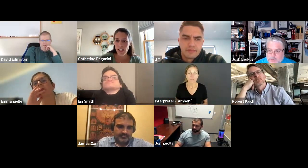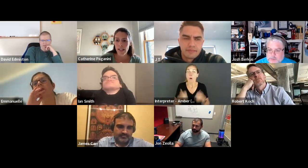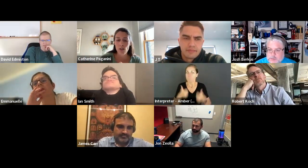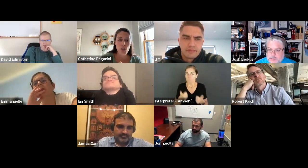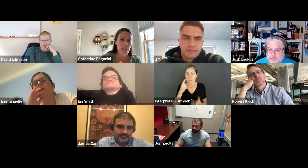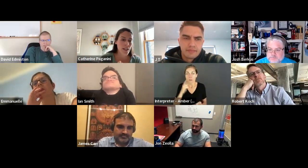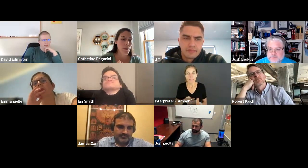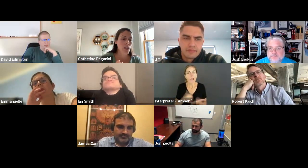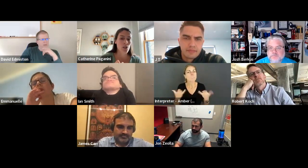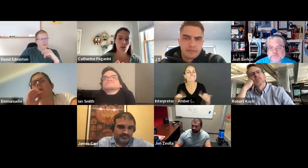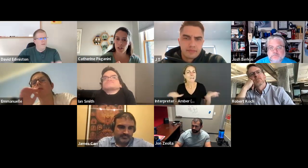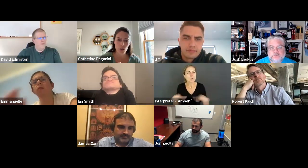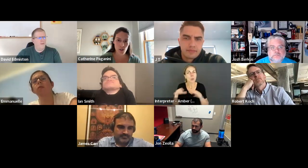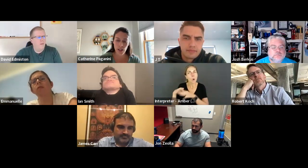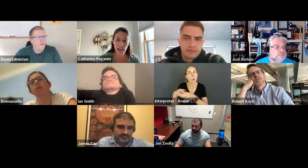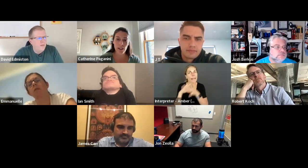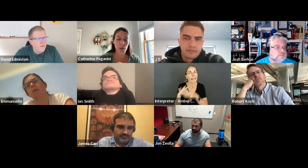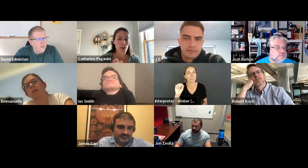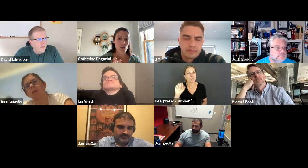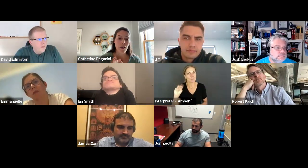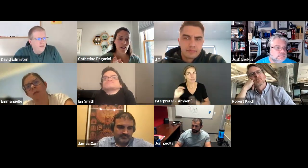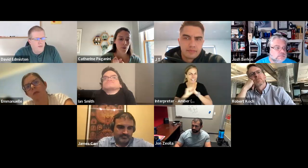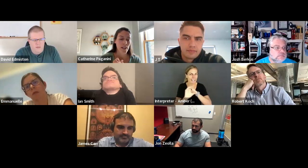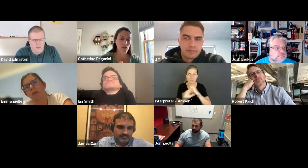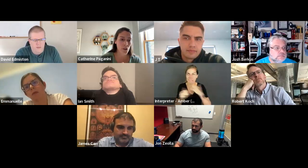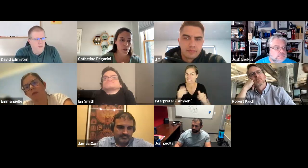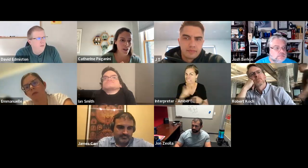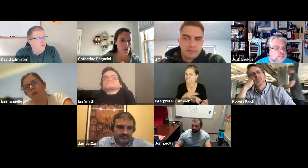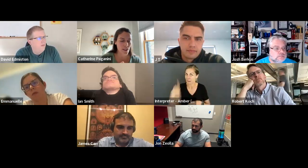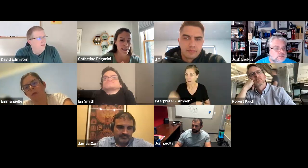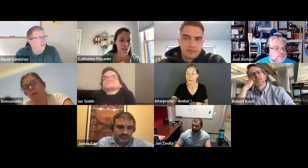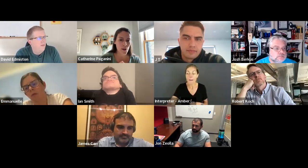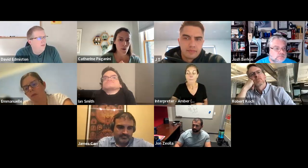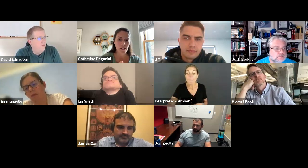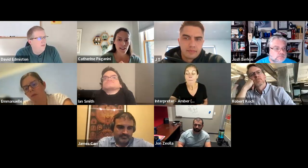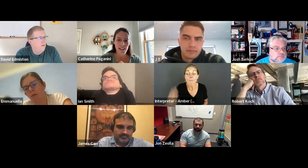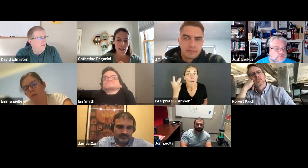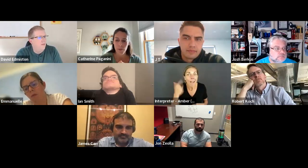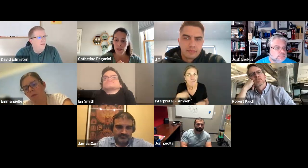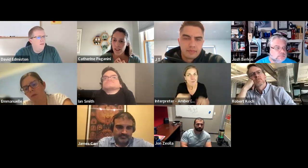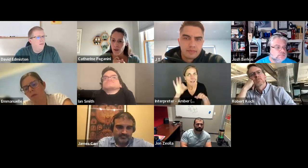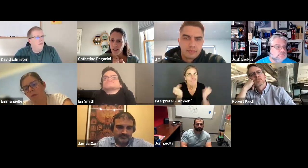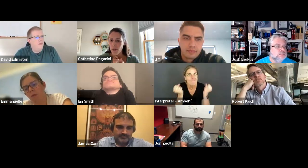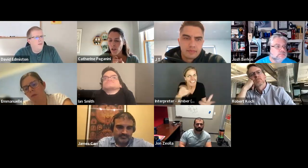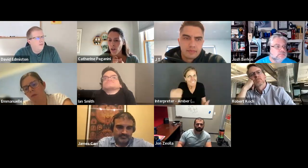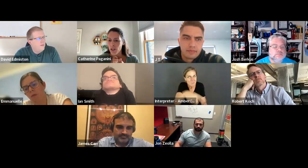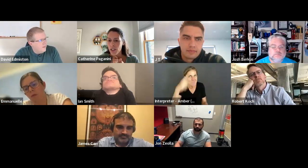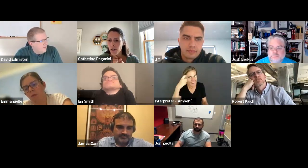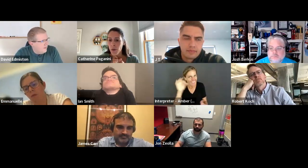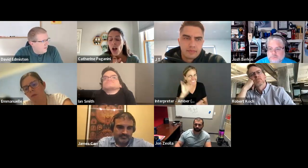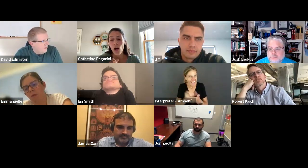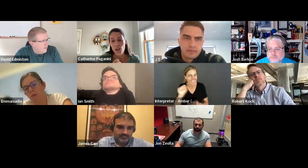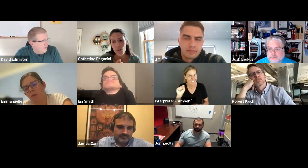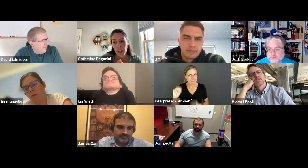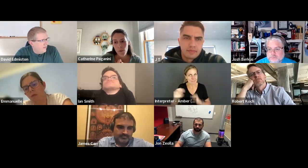the coordinated social media campaign. We should continue to do that because we have found many of you because of that. So definitely something we should